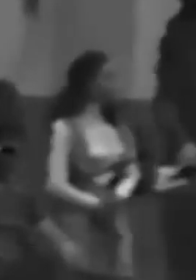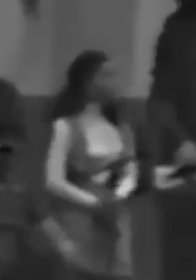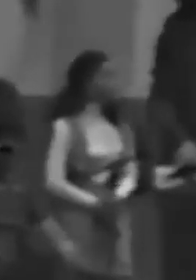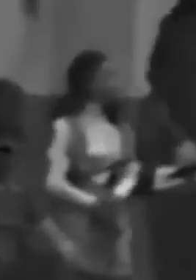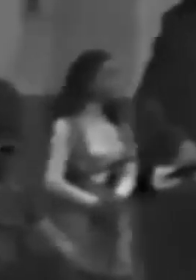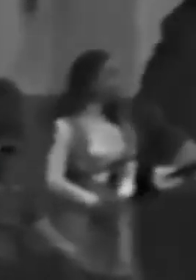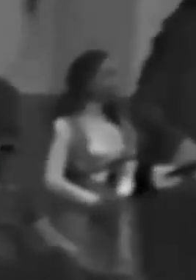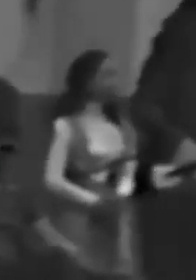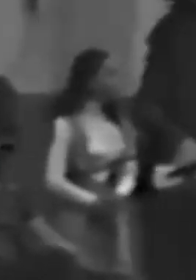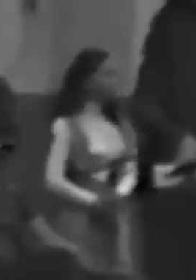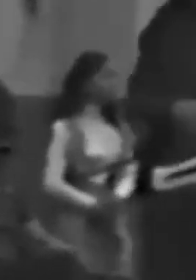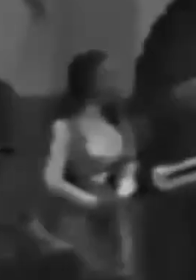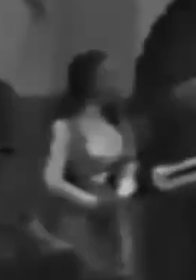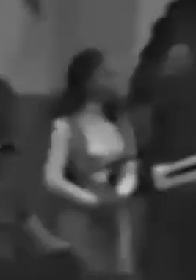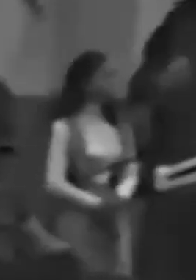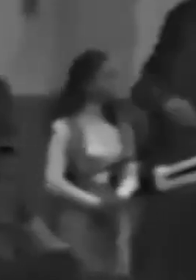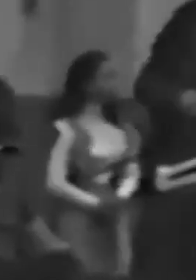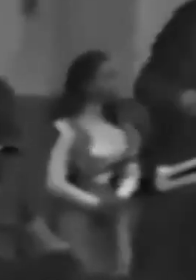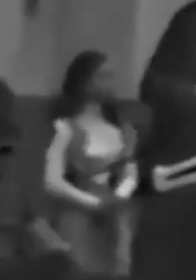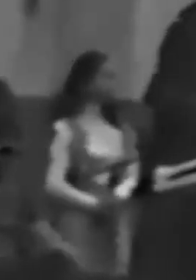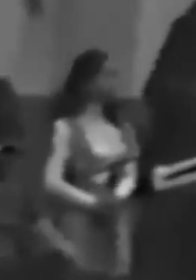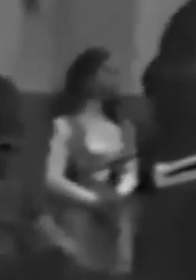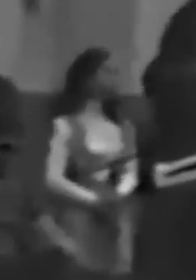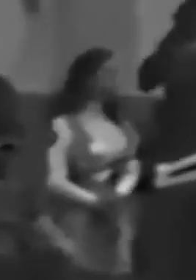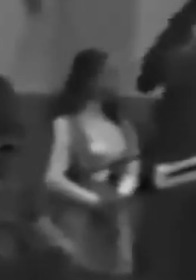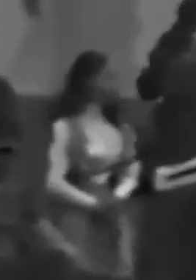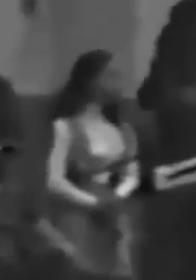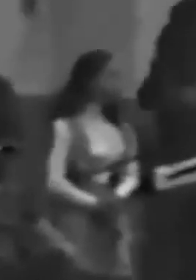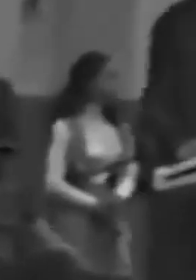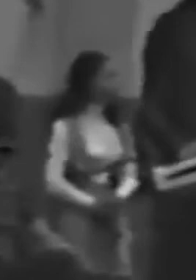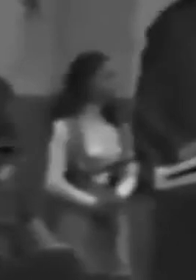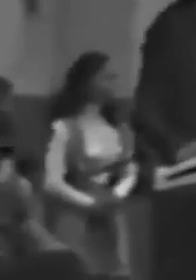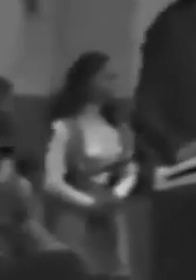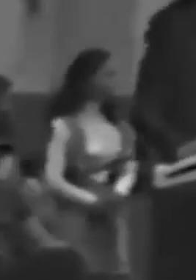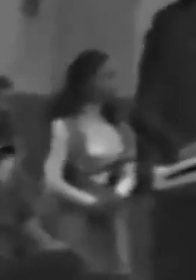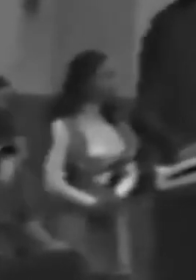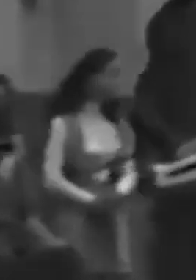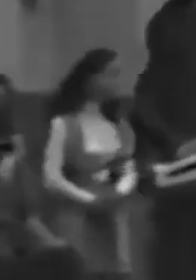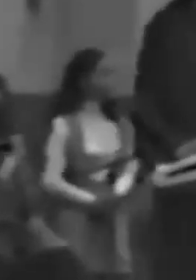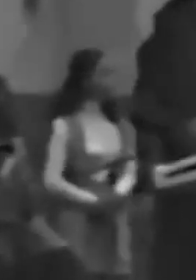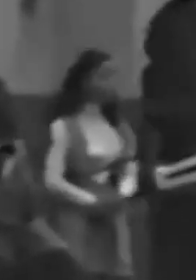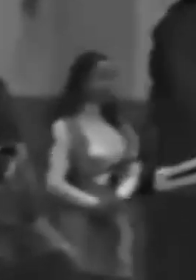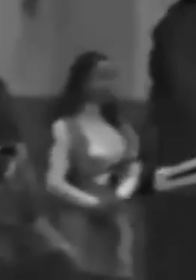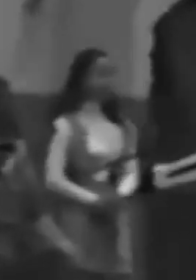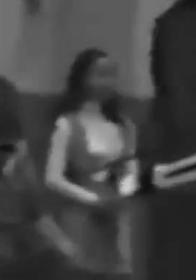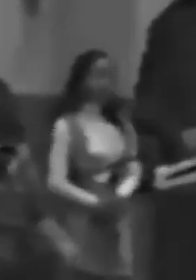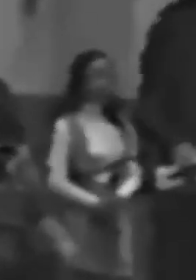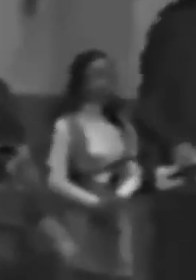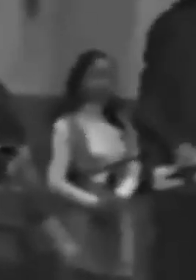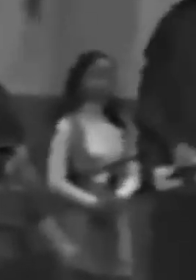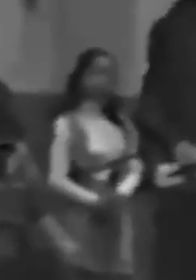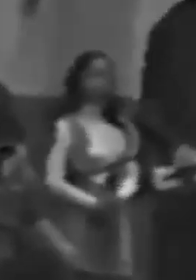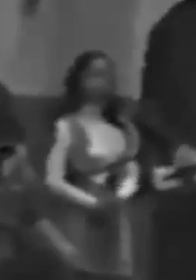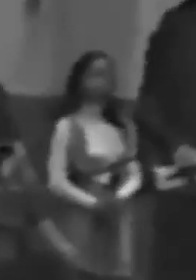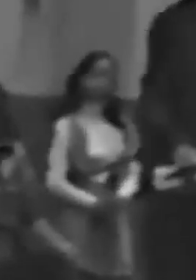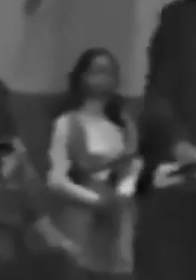And that also meant at least implicit support for Hanrahan, who was a part of that whole